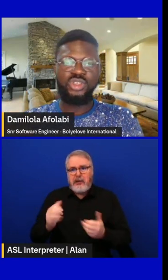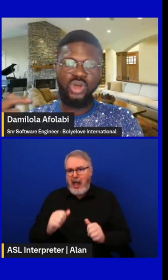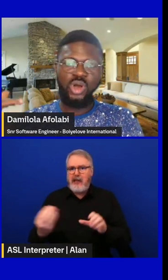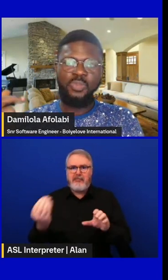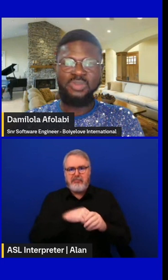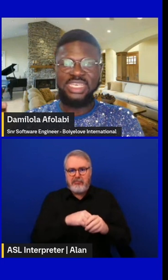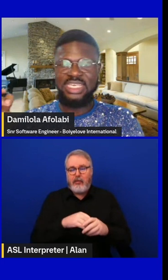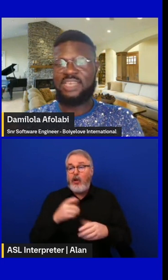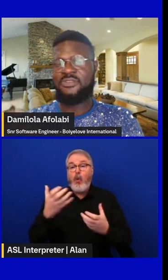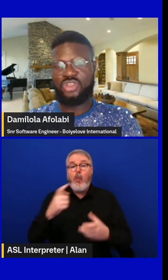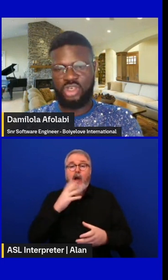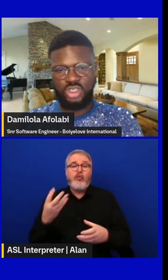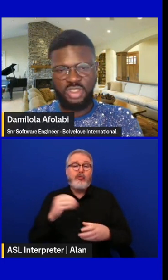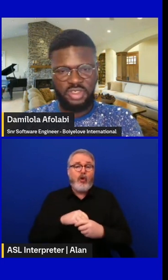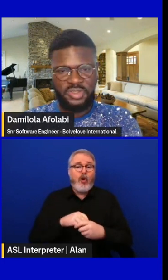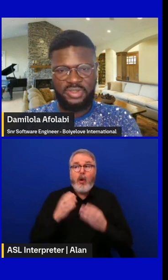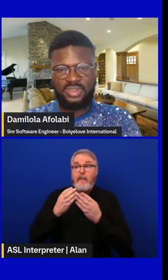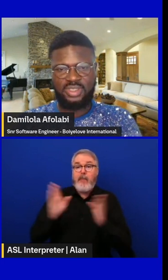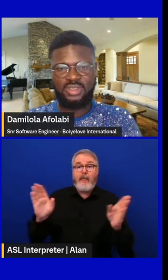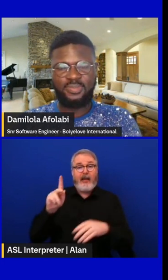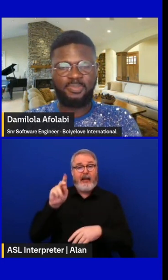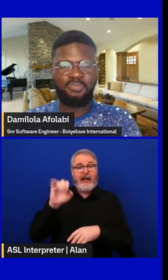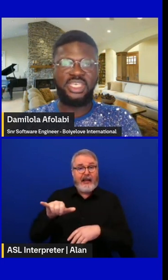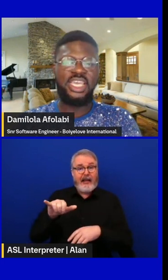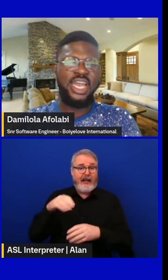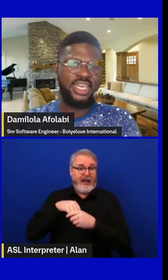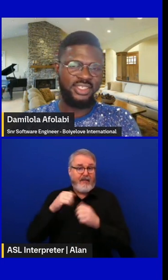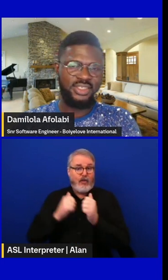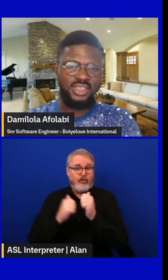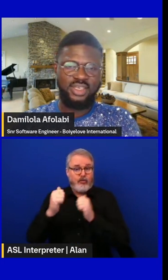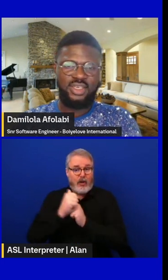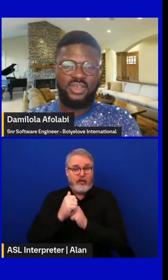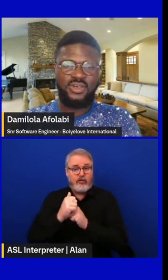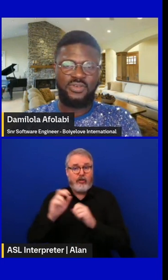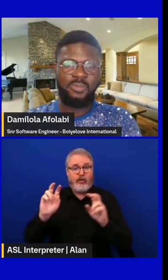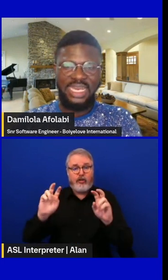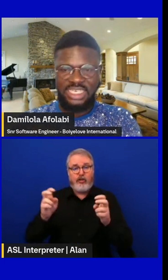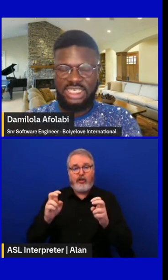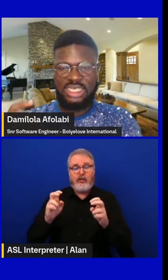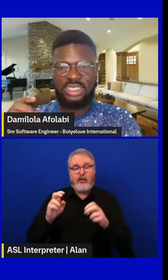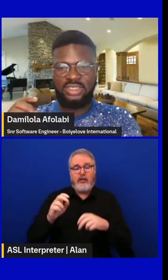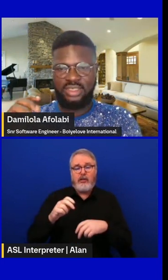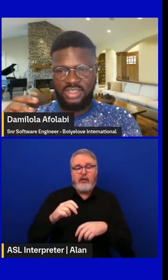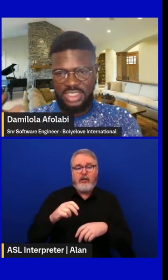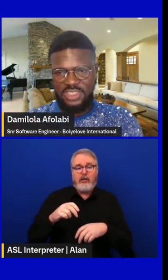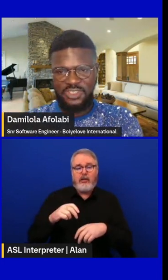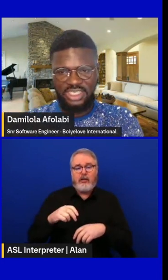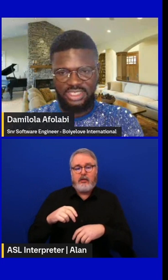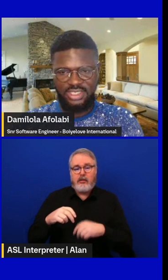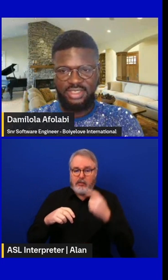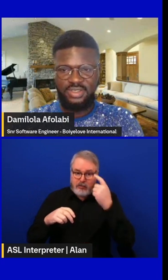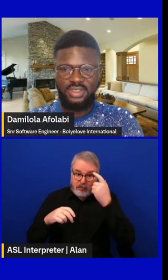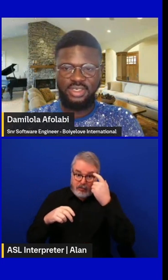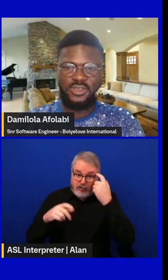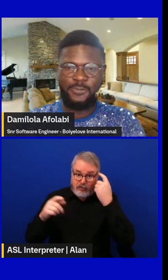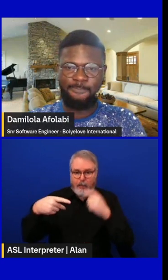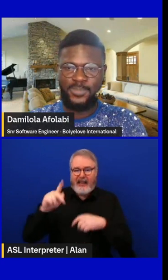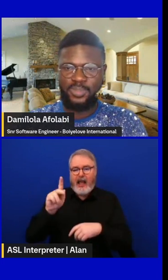Or you want to store public key infrastructure, PKIs, for managing